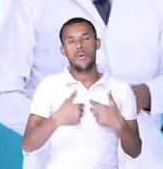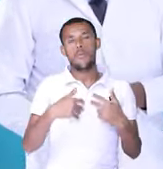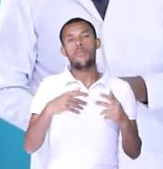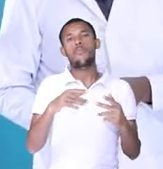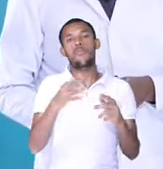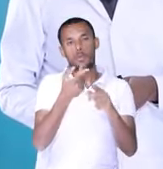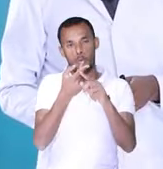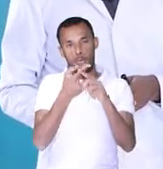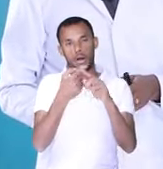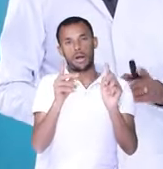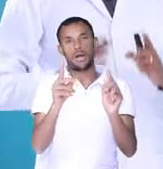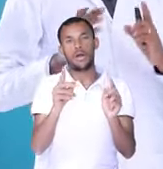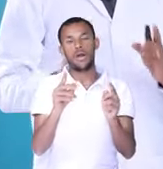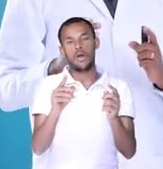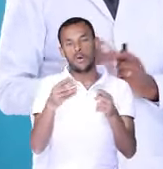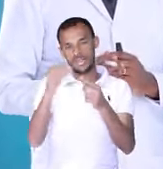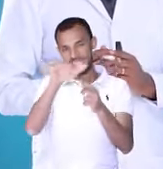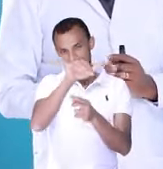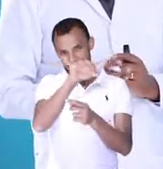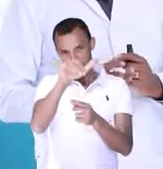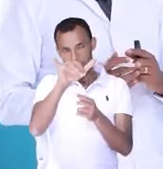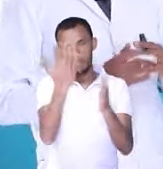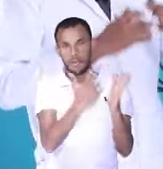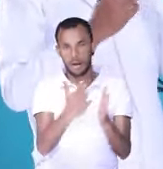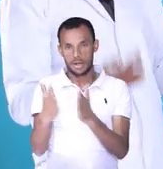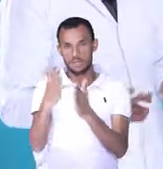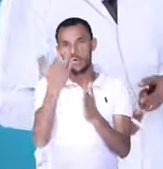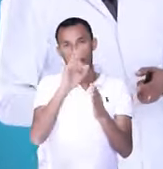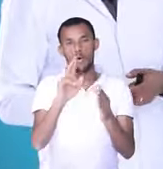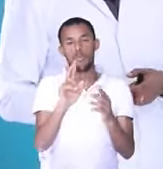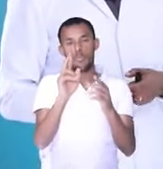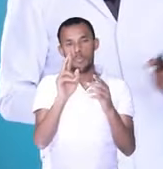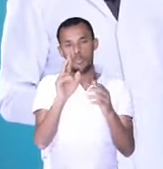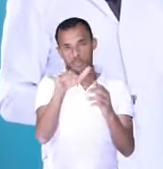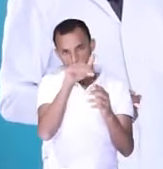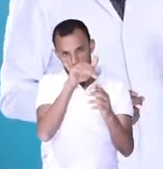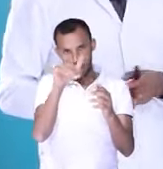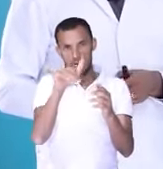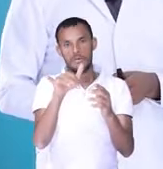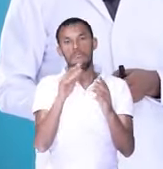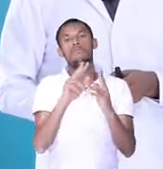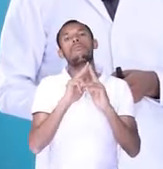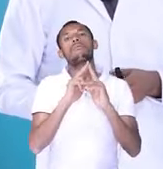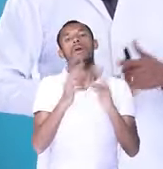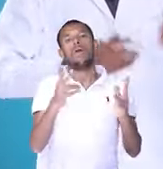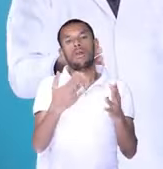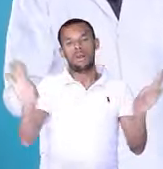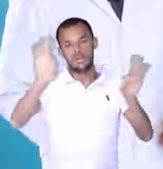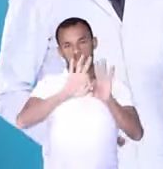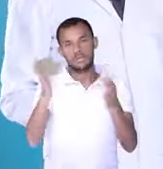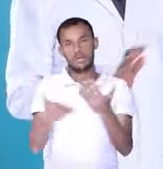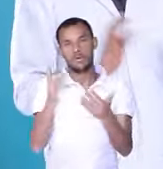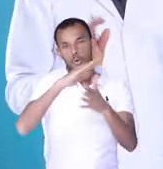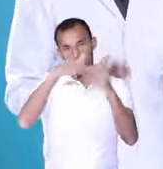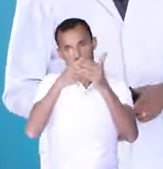orientation. The same arrangement or the proper orientation is very necessary. Simply,